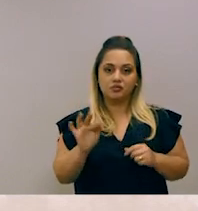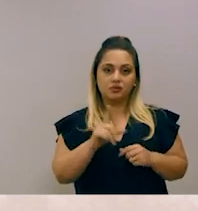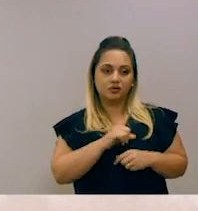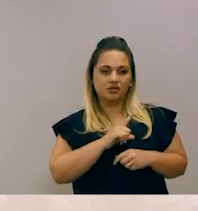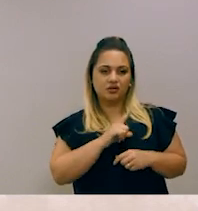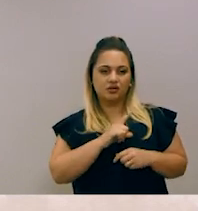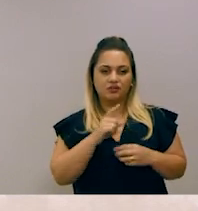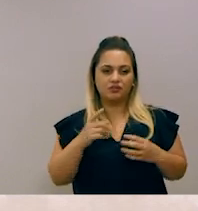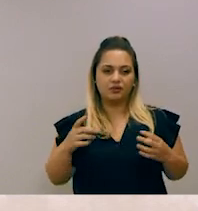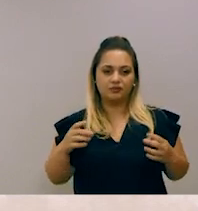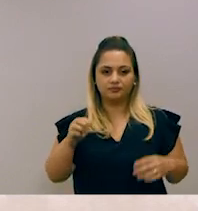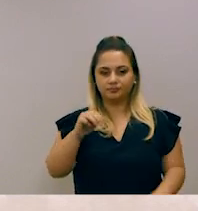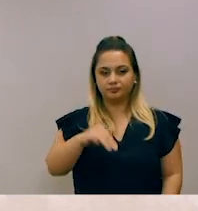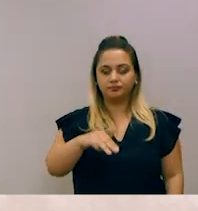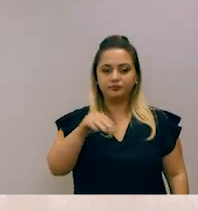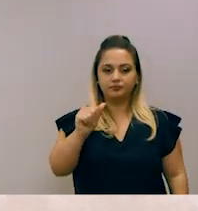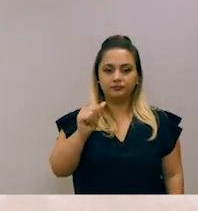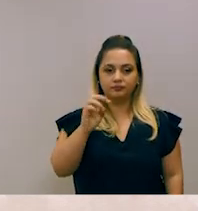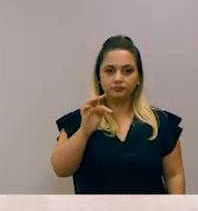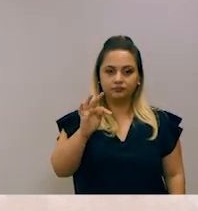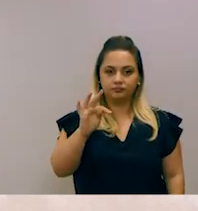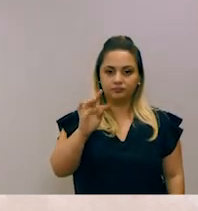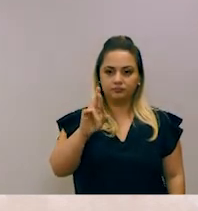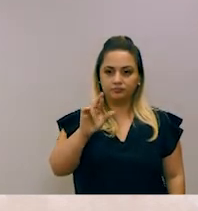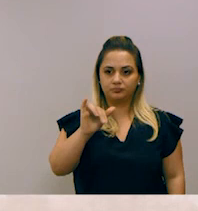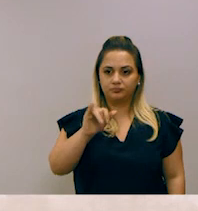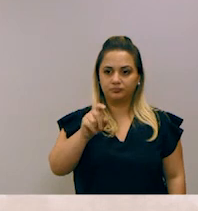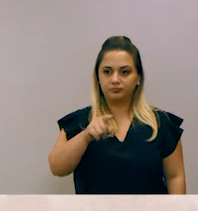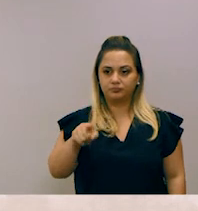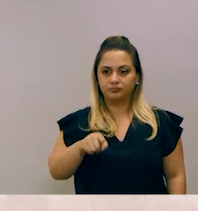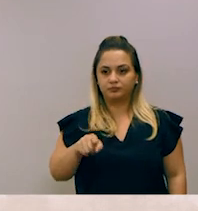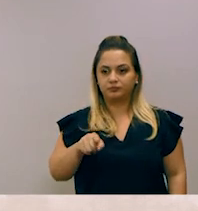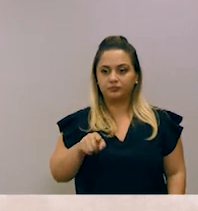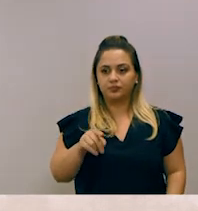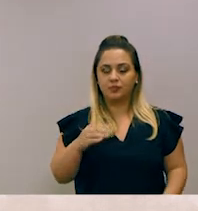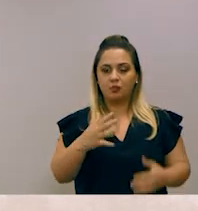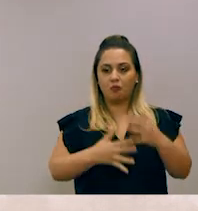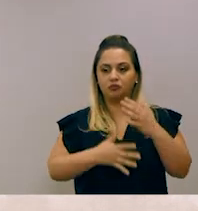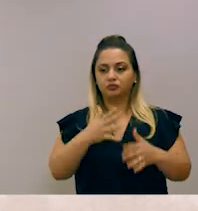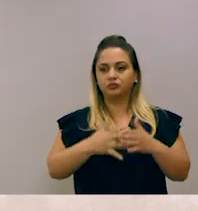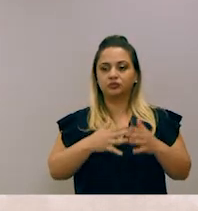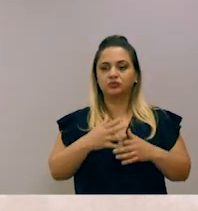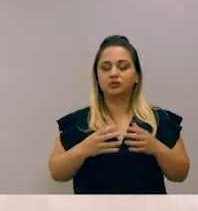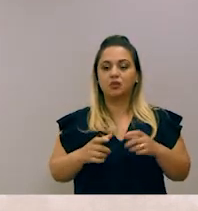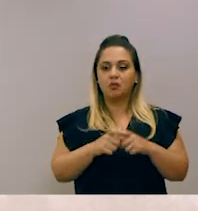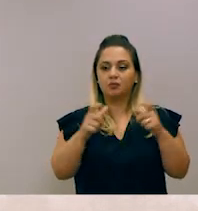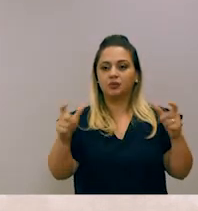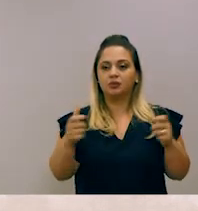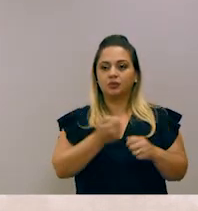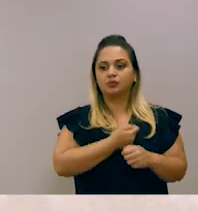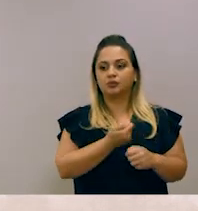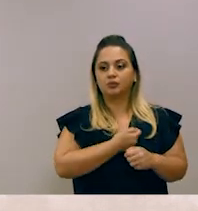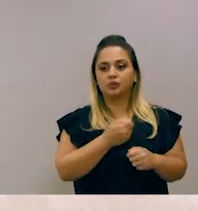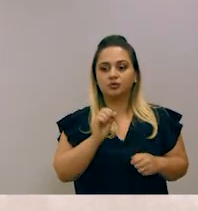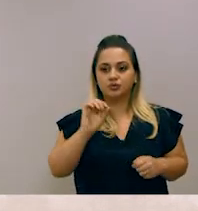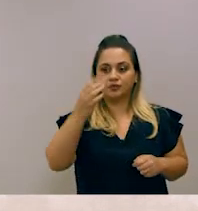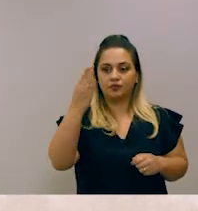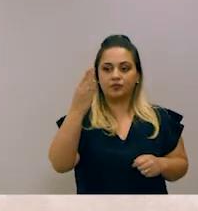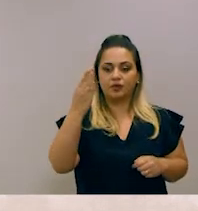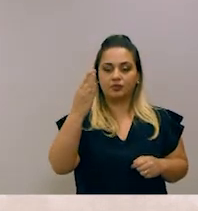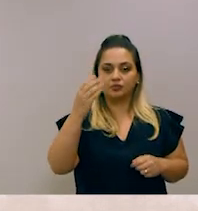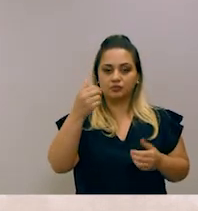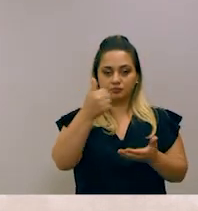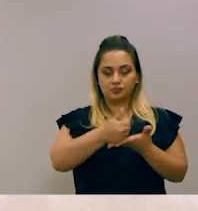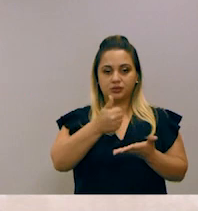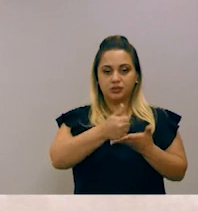we have the confusion matrix. It increased a little bit the number of false positives, and the